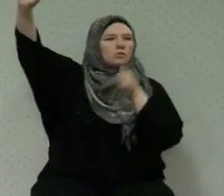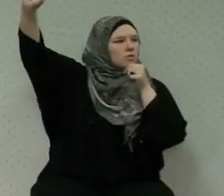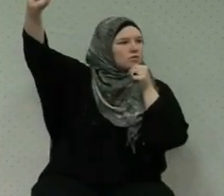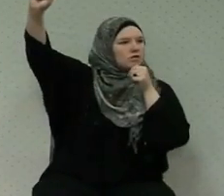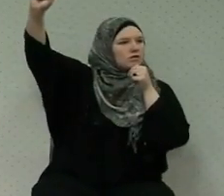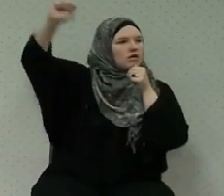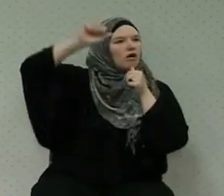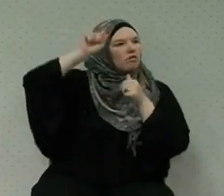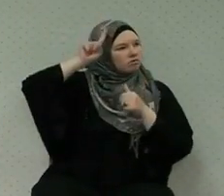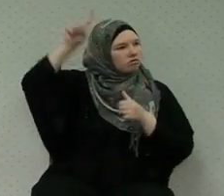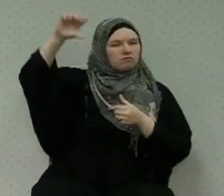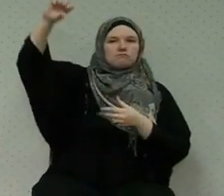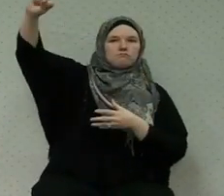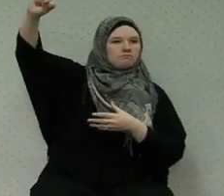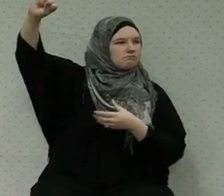Allah.